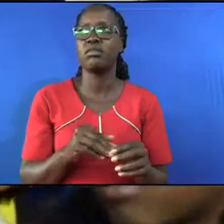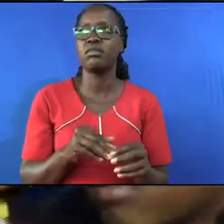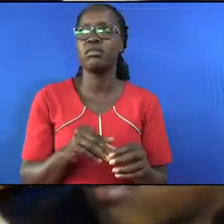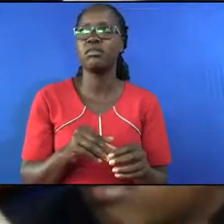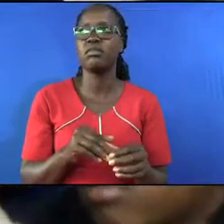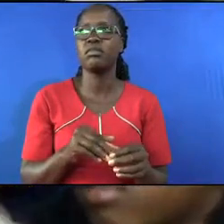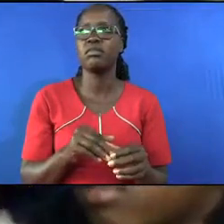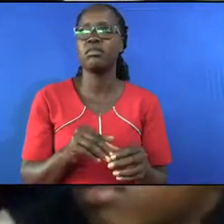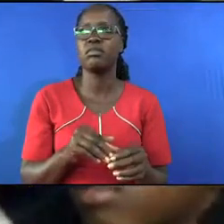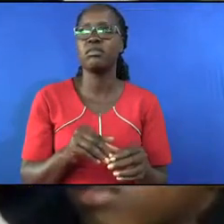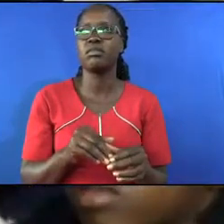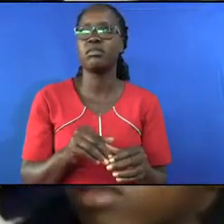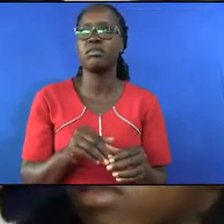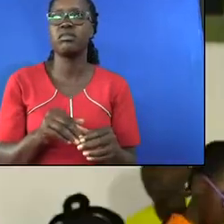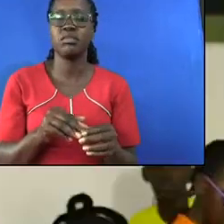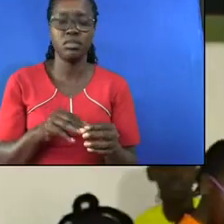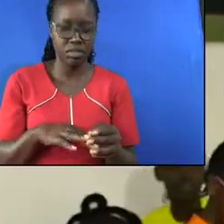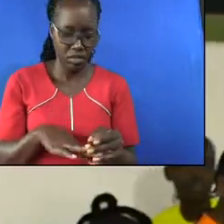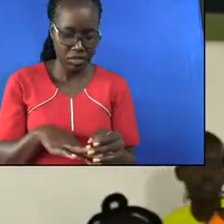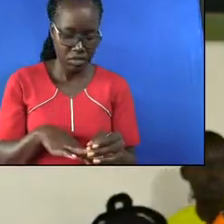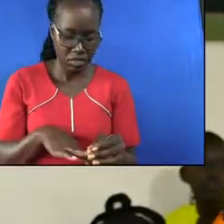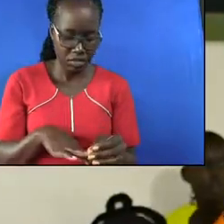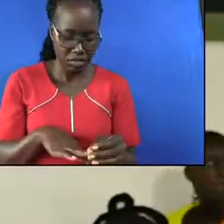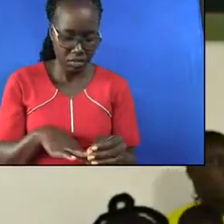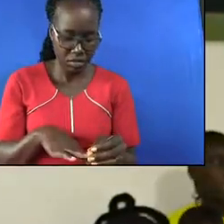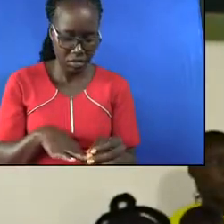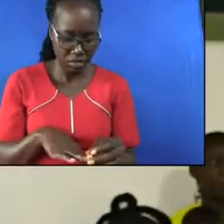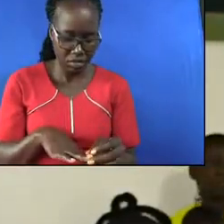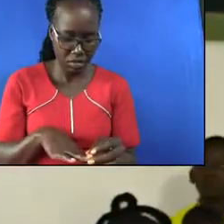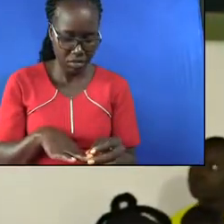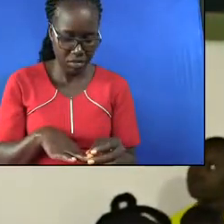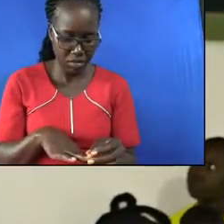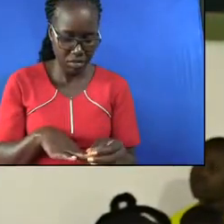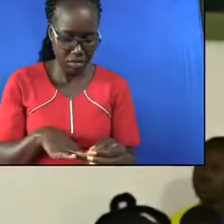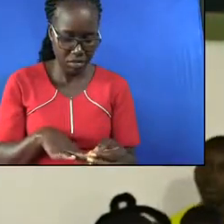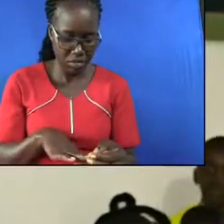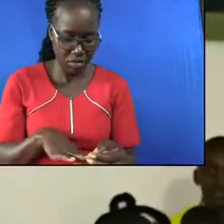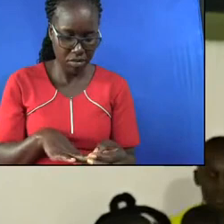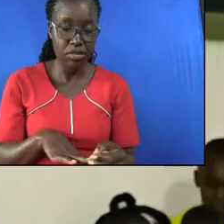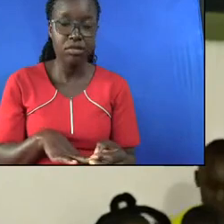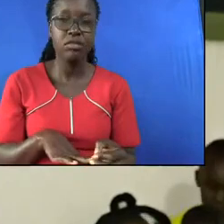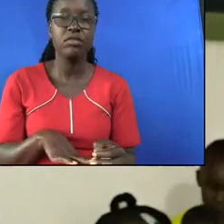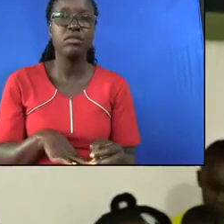Yeah, they used to steal money from the church. Yes? Something else? Yes?